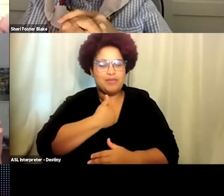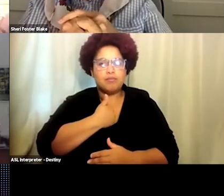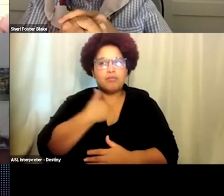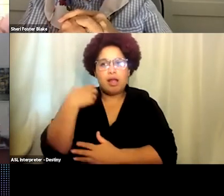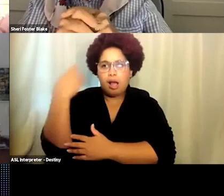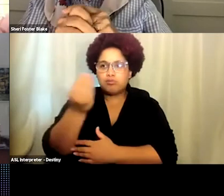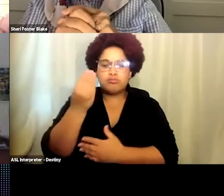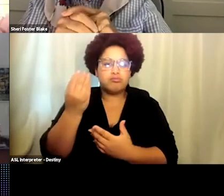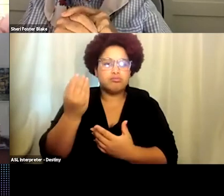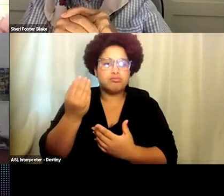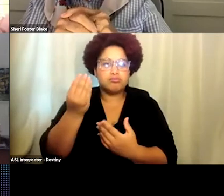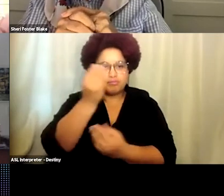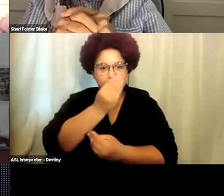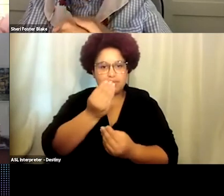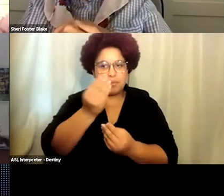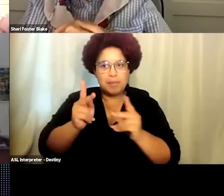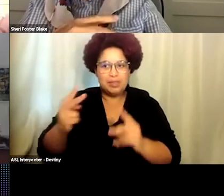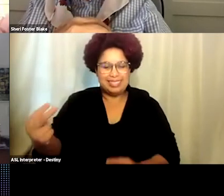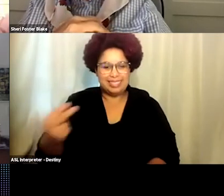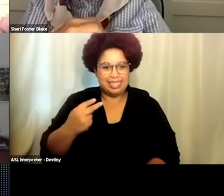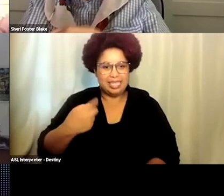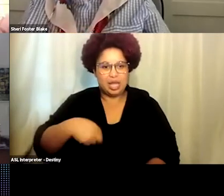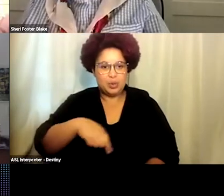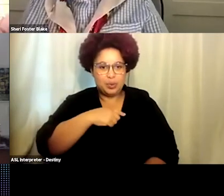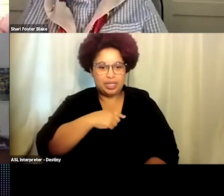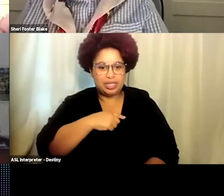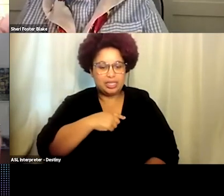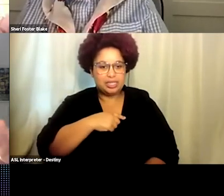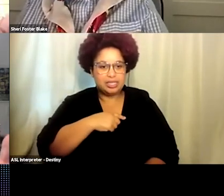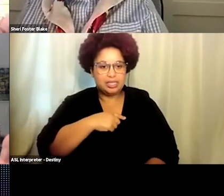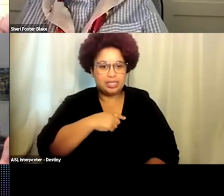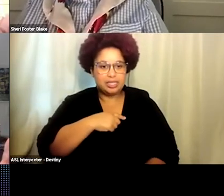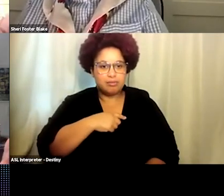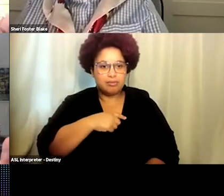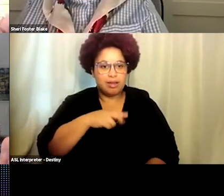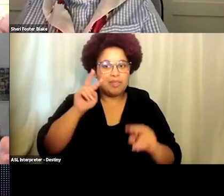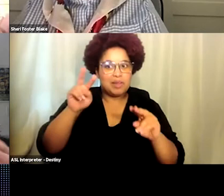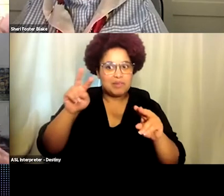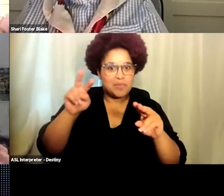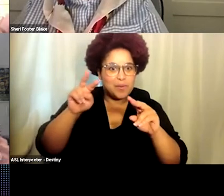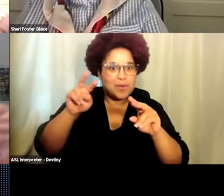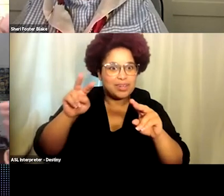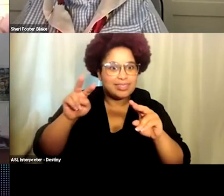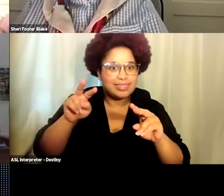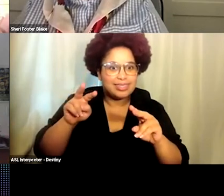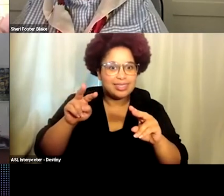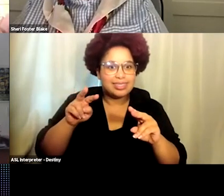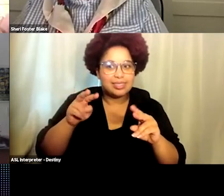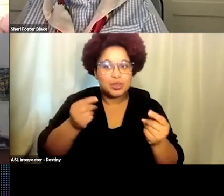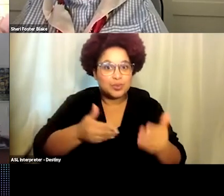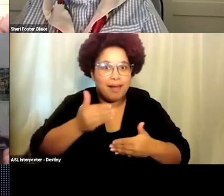there, to let people see that we are looking forward to something, that we're saying, what can we